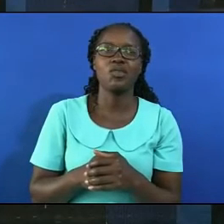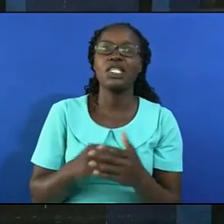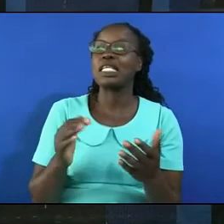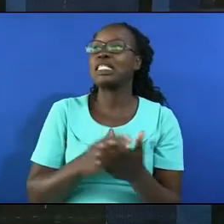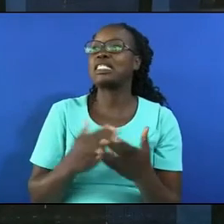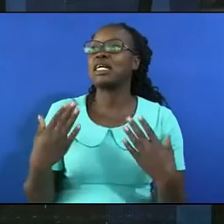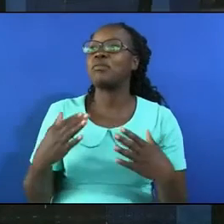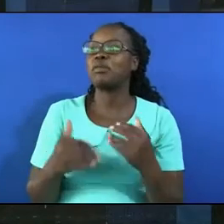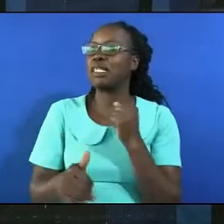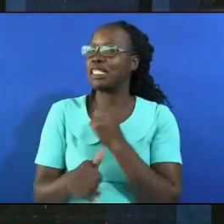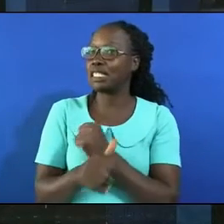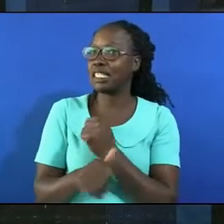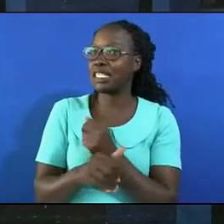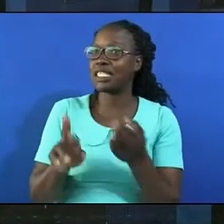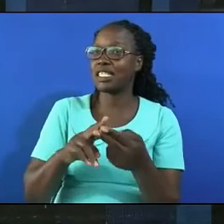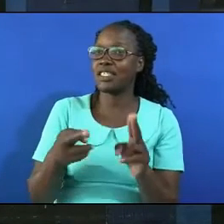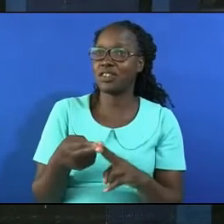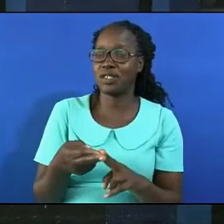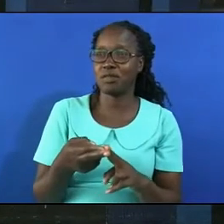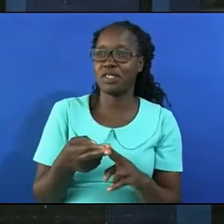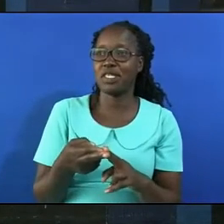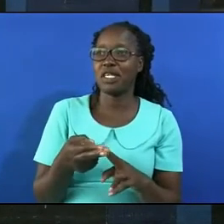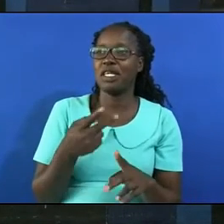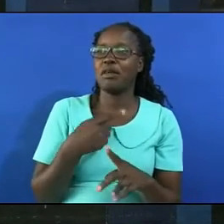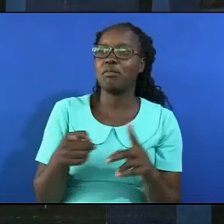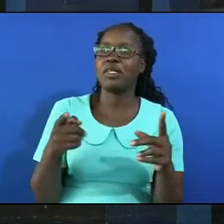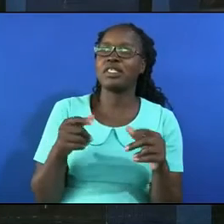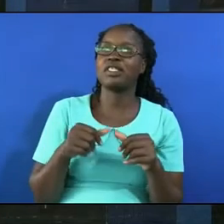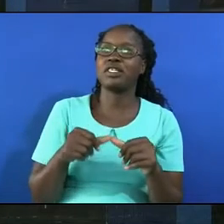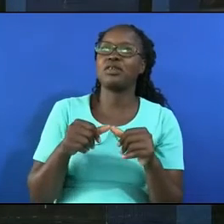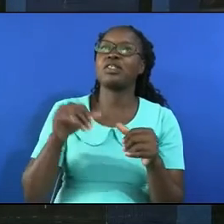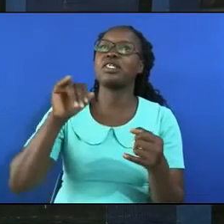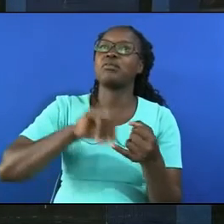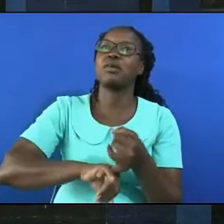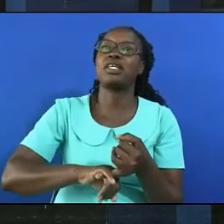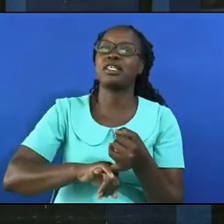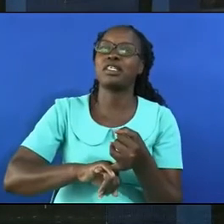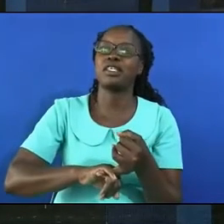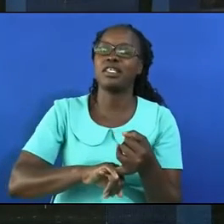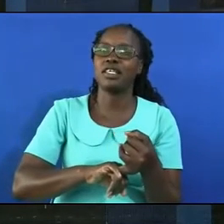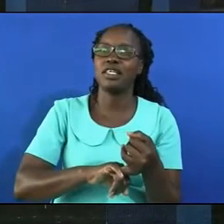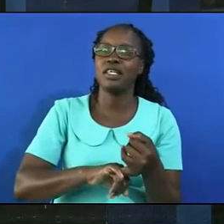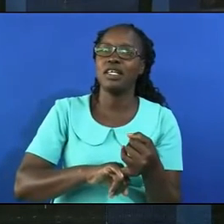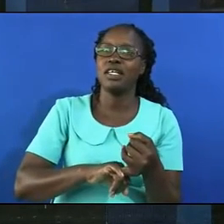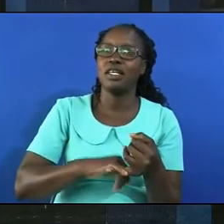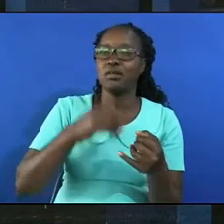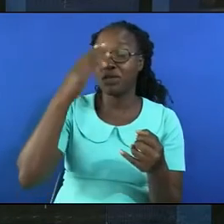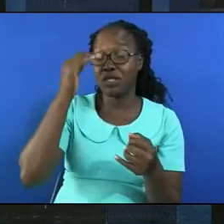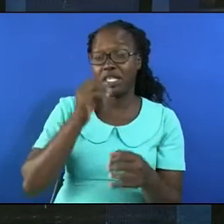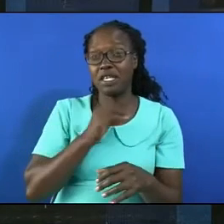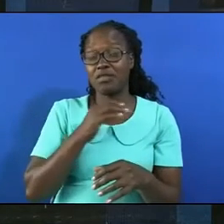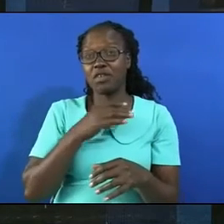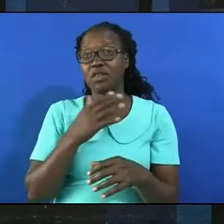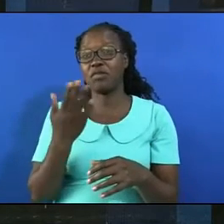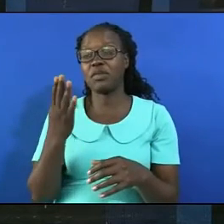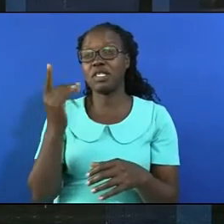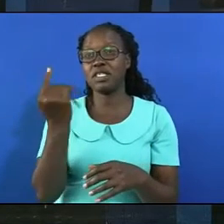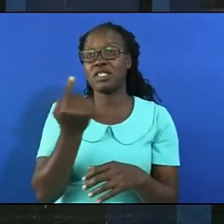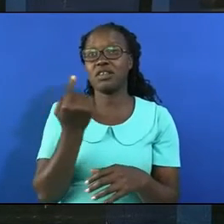Some people are in dangerous relationships, but they will go ahead and marry or get married because they are afraid of being